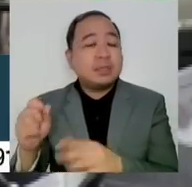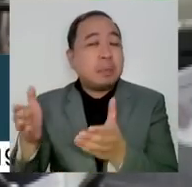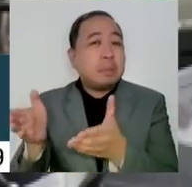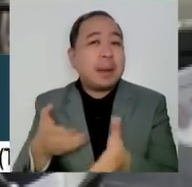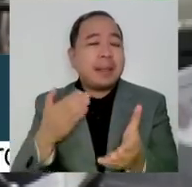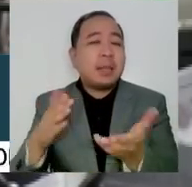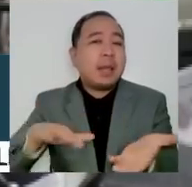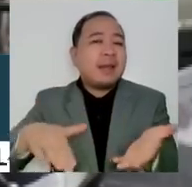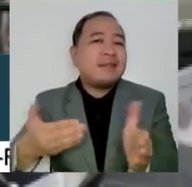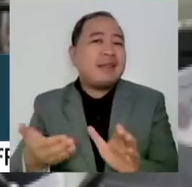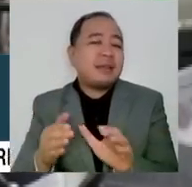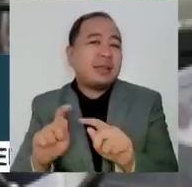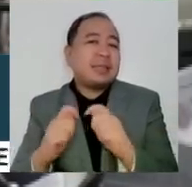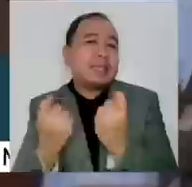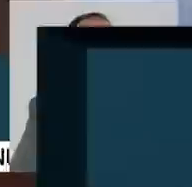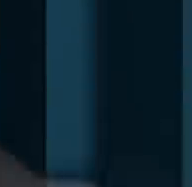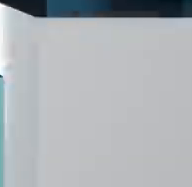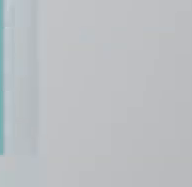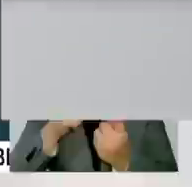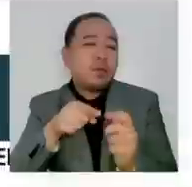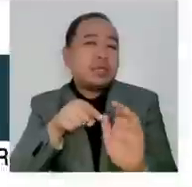out political killings.